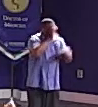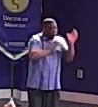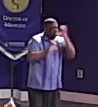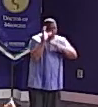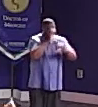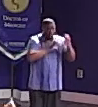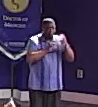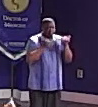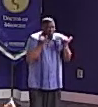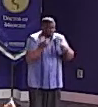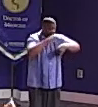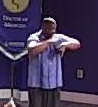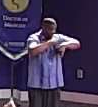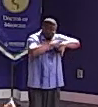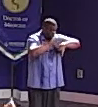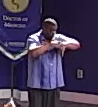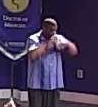started.